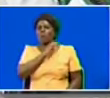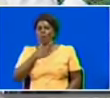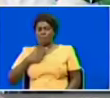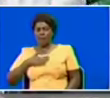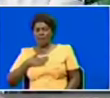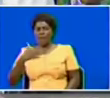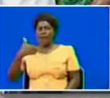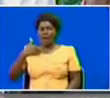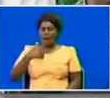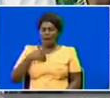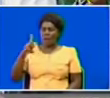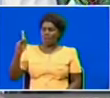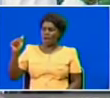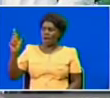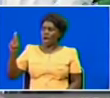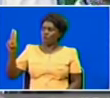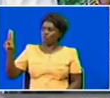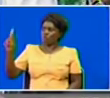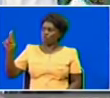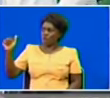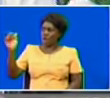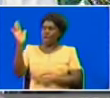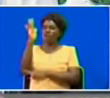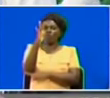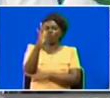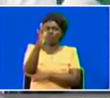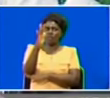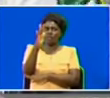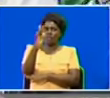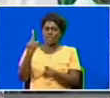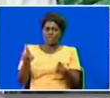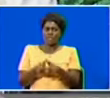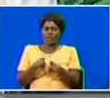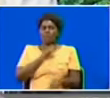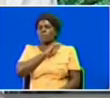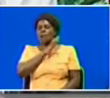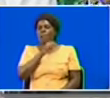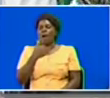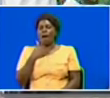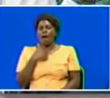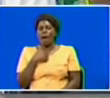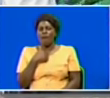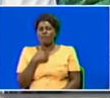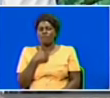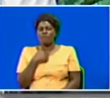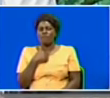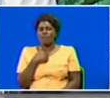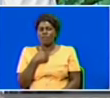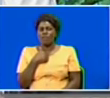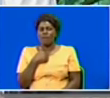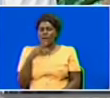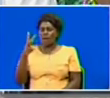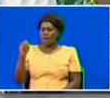still have Karura Forest. Mm-hmm. Because of our heckling, we have the only Nobel Peace Prize winner in this country. And her name was Wangari